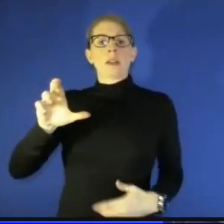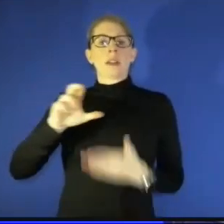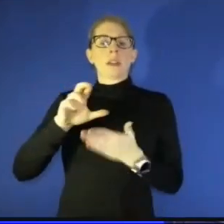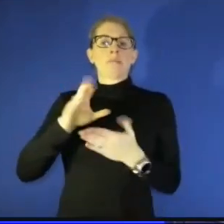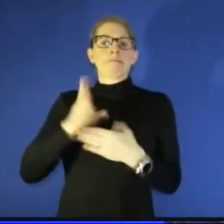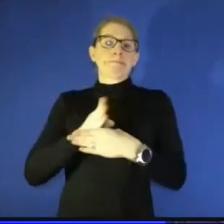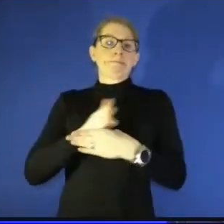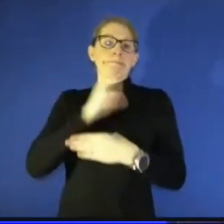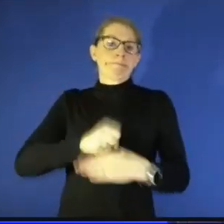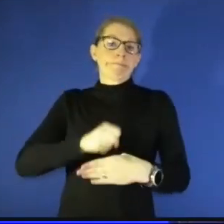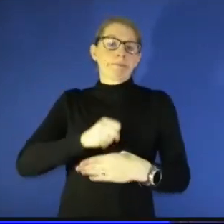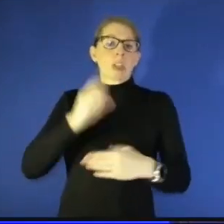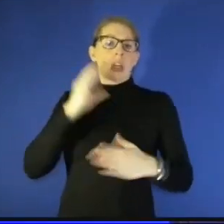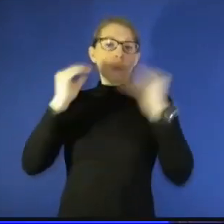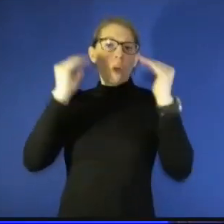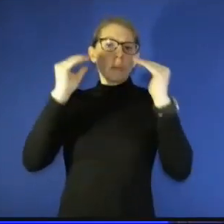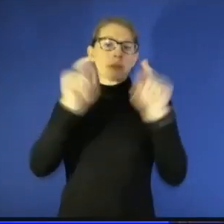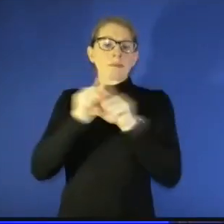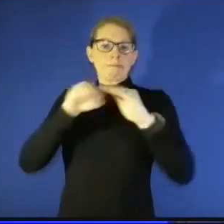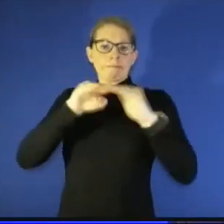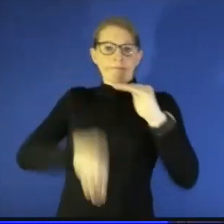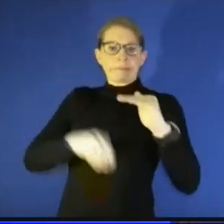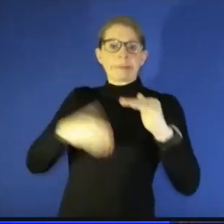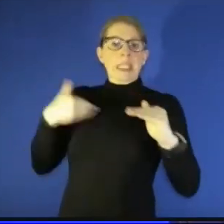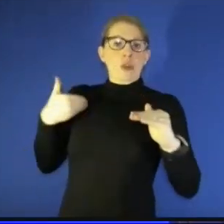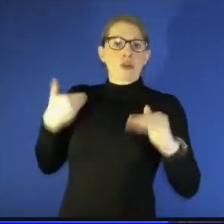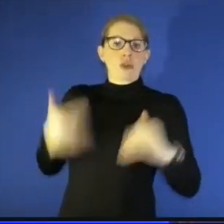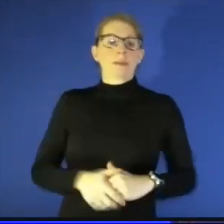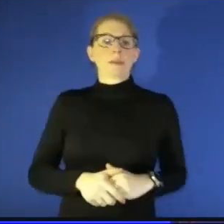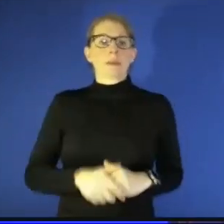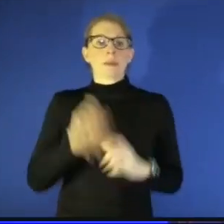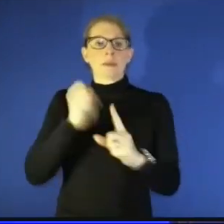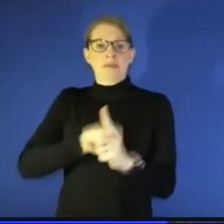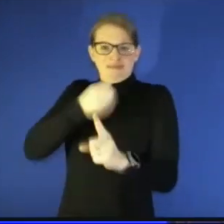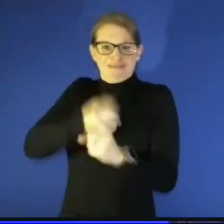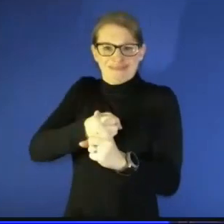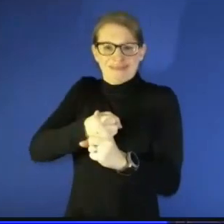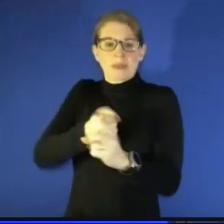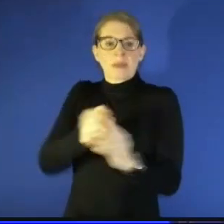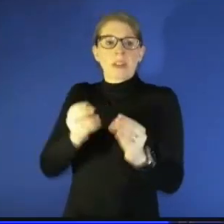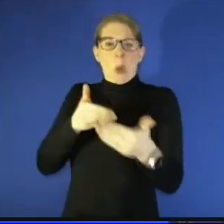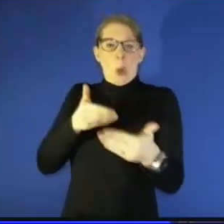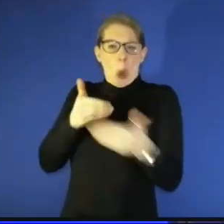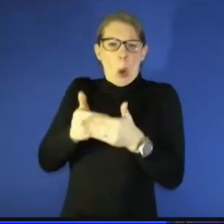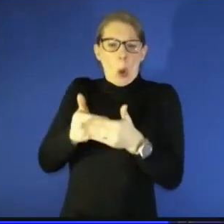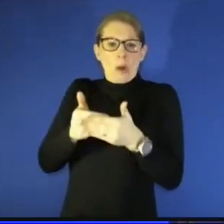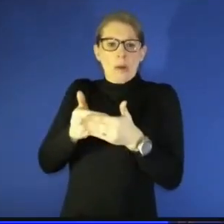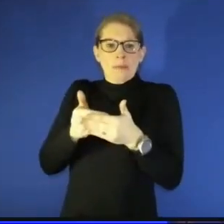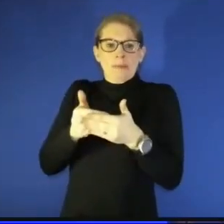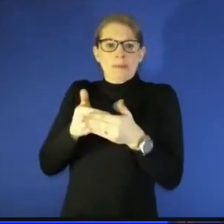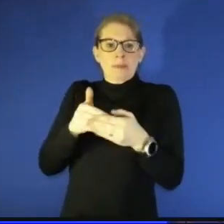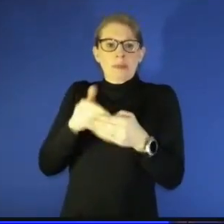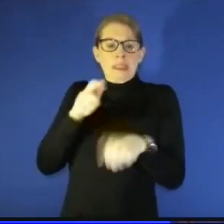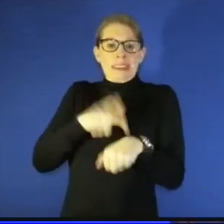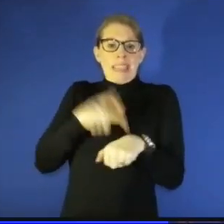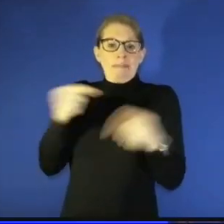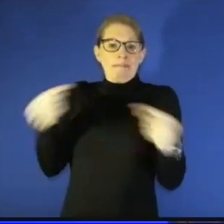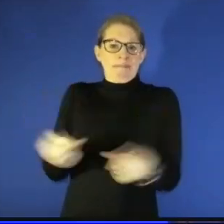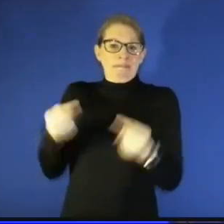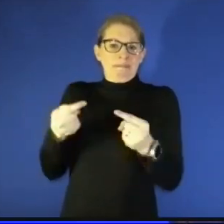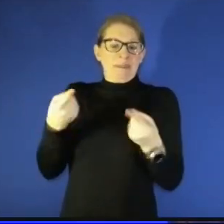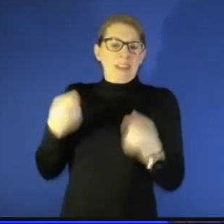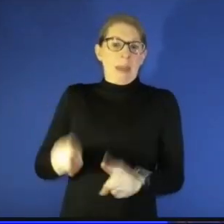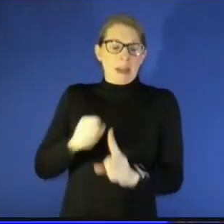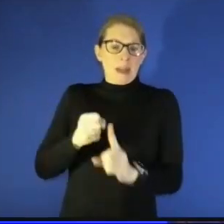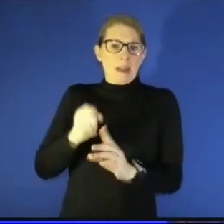younger, the impacts are most likely to be very closely around the time of the injury. The impacts to the brain